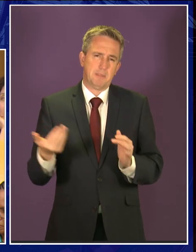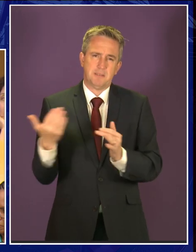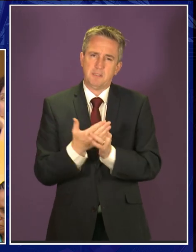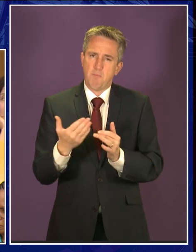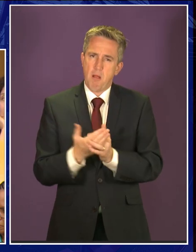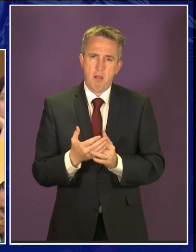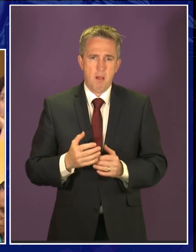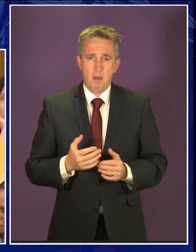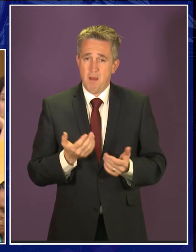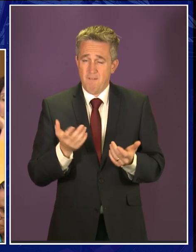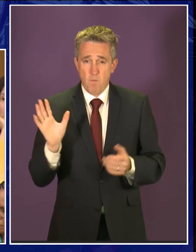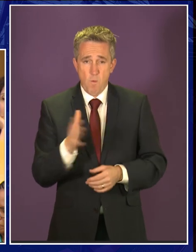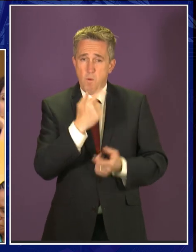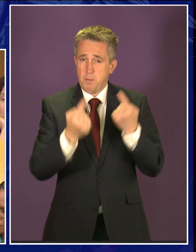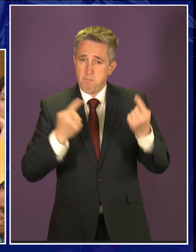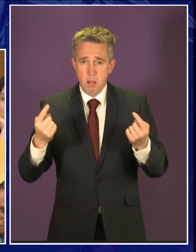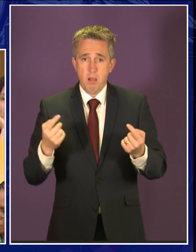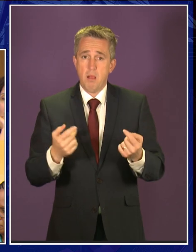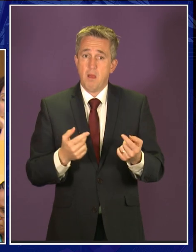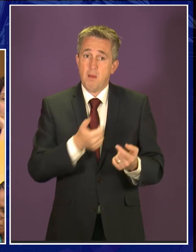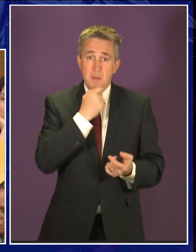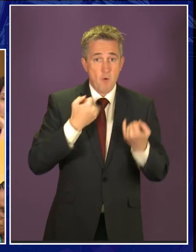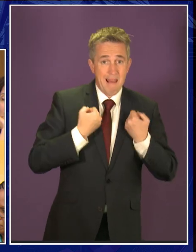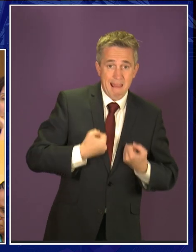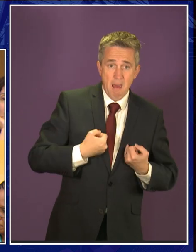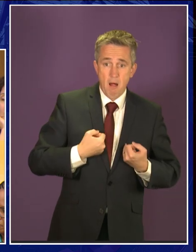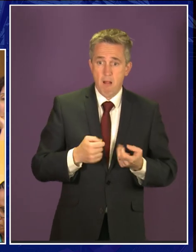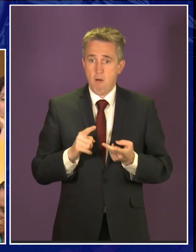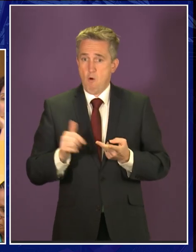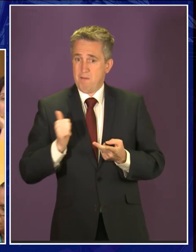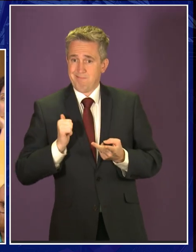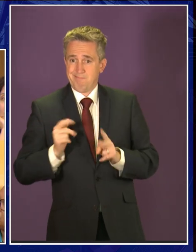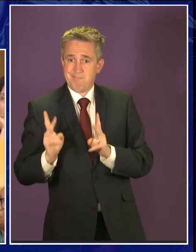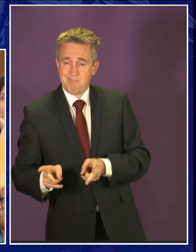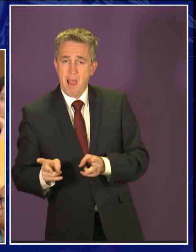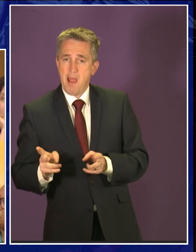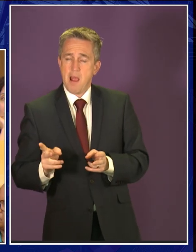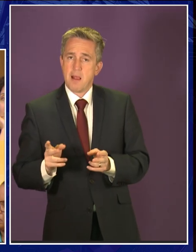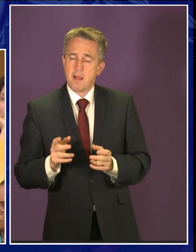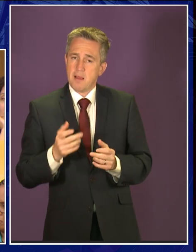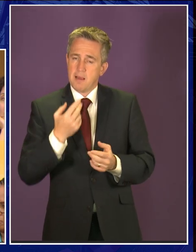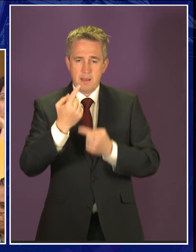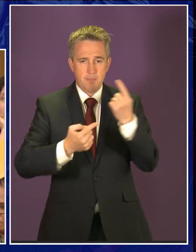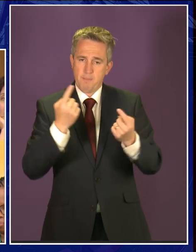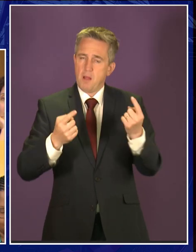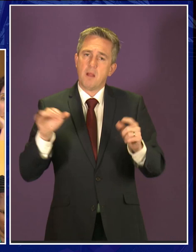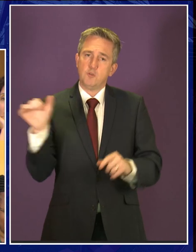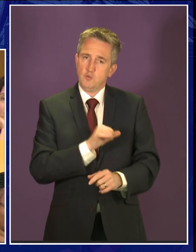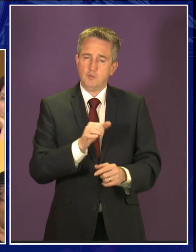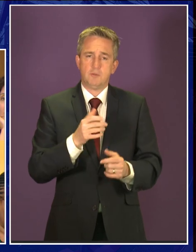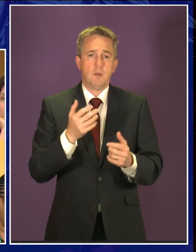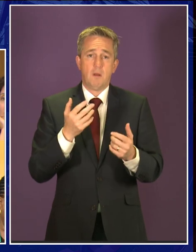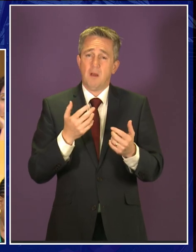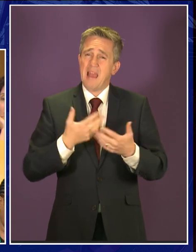in palliative care, or have terminal illnesses, and because they have as much right to enjoy the arts as the